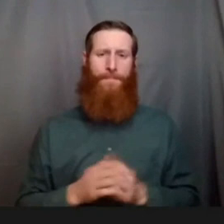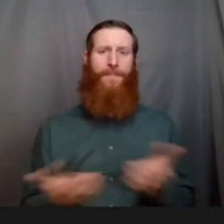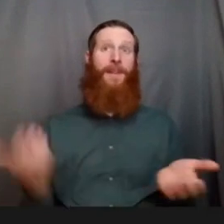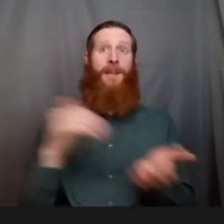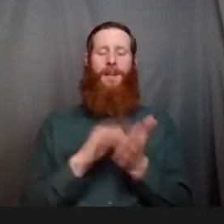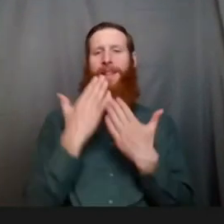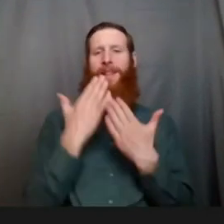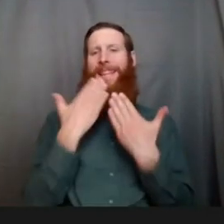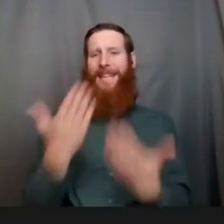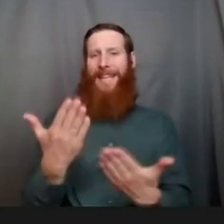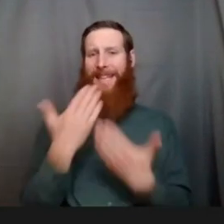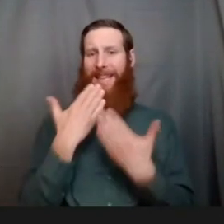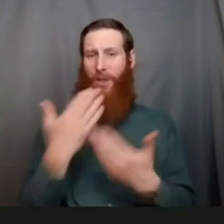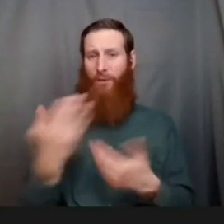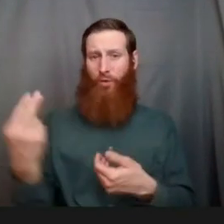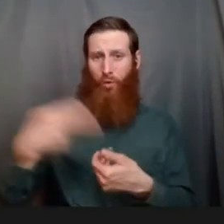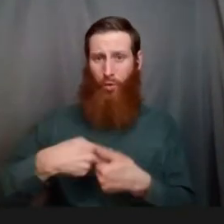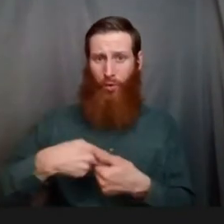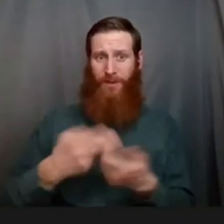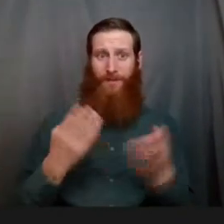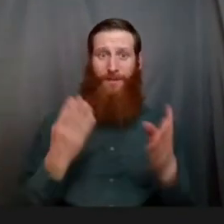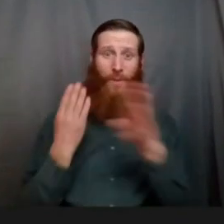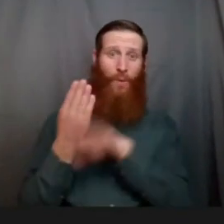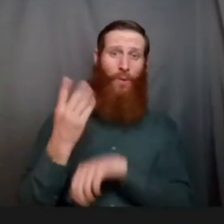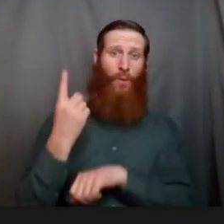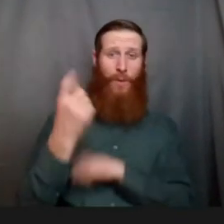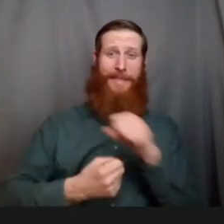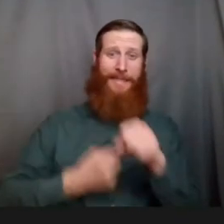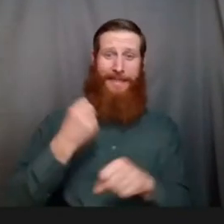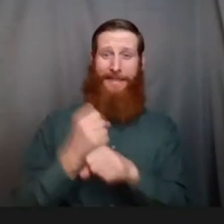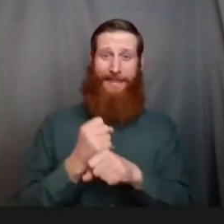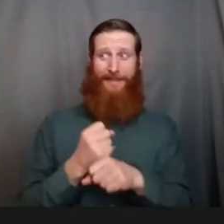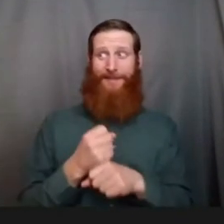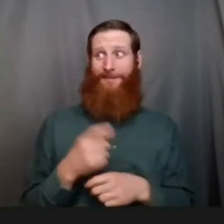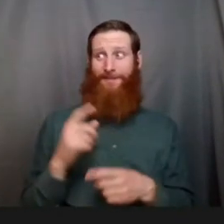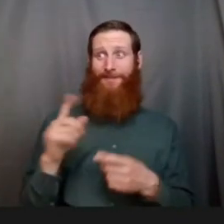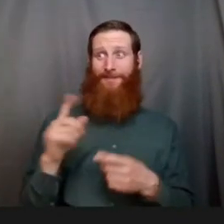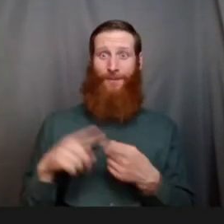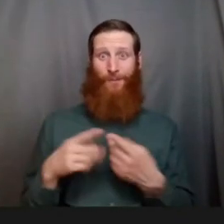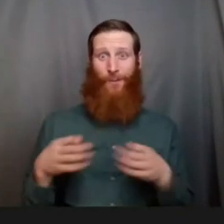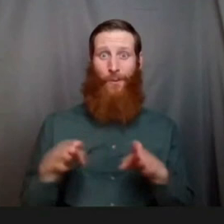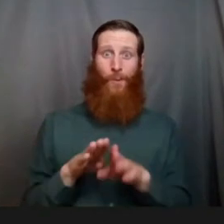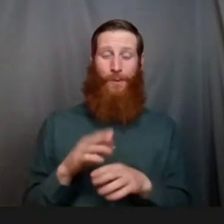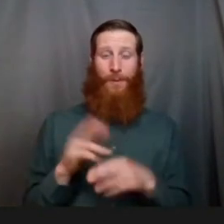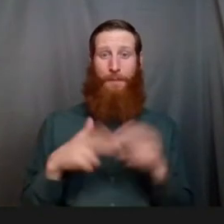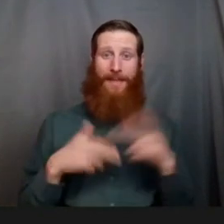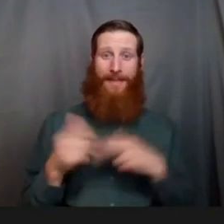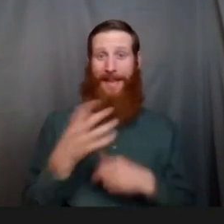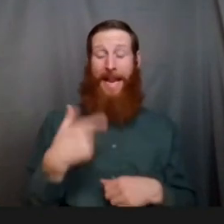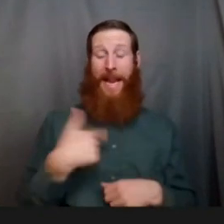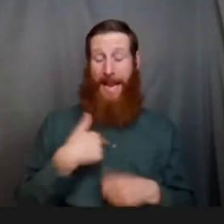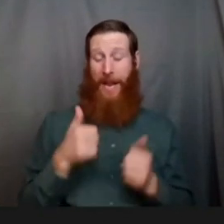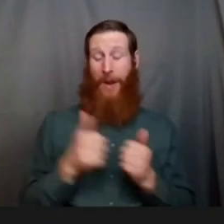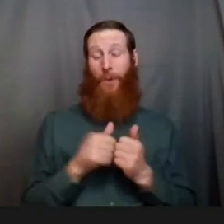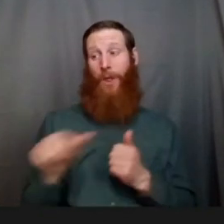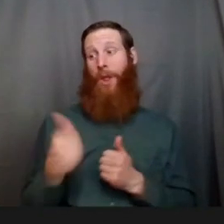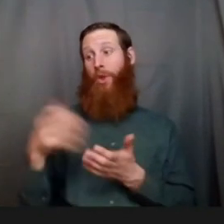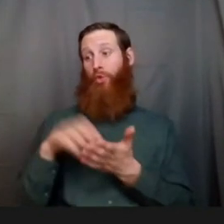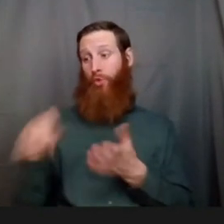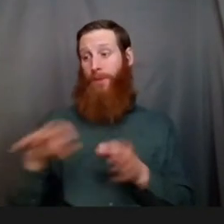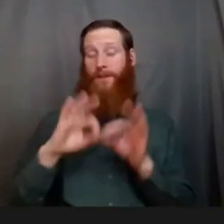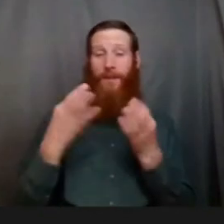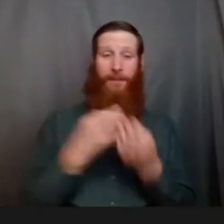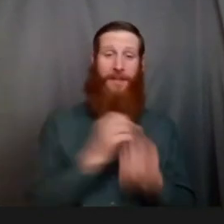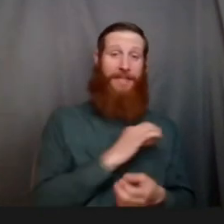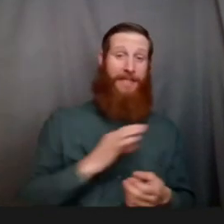joining us. It's been over a year since we had to close our buildings. And I, along with so many of our students, families, and staff, are eager